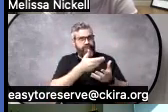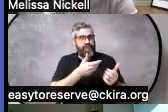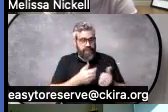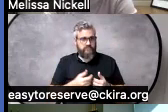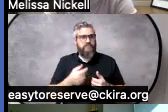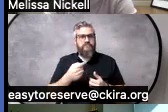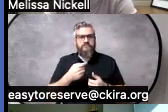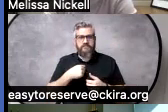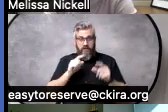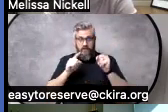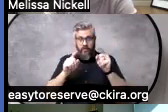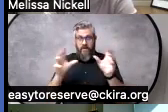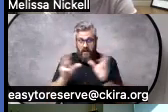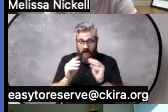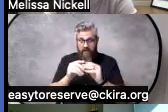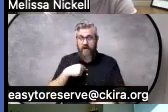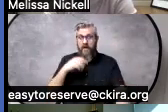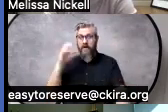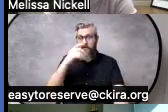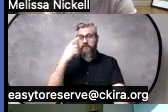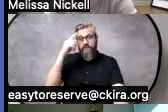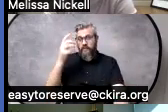go to conferences, I look within like